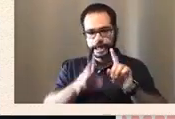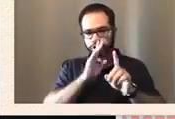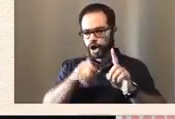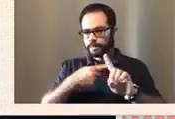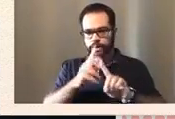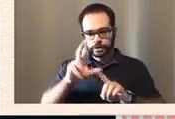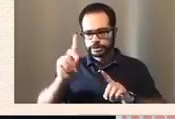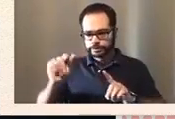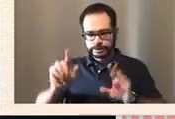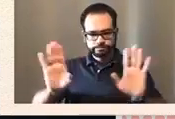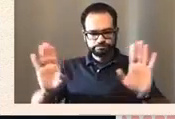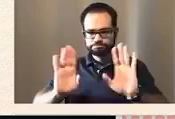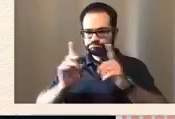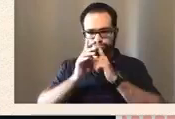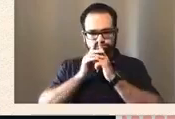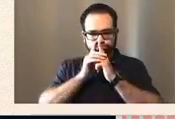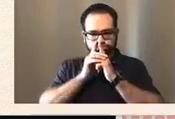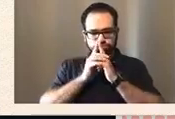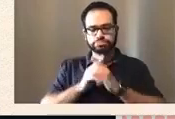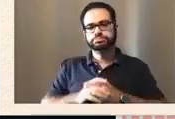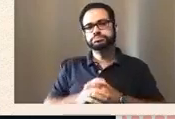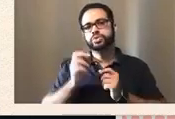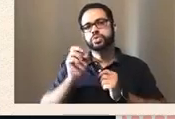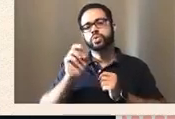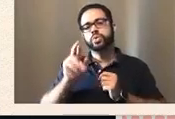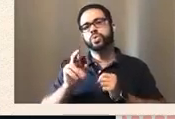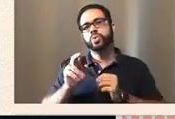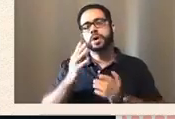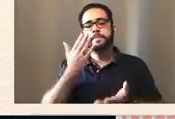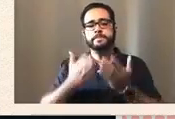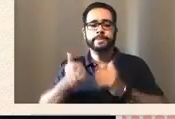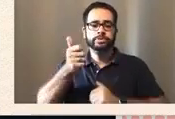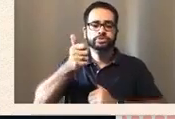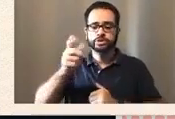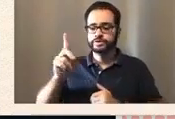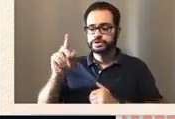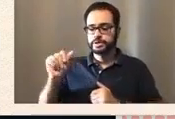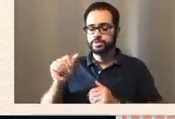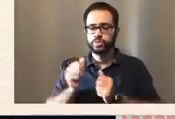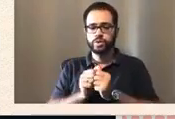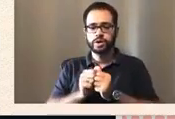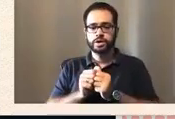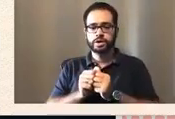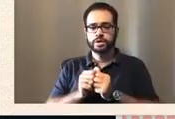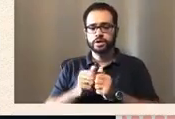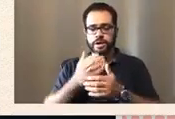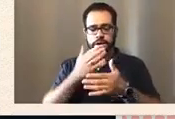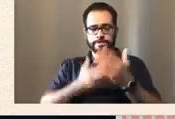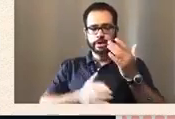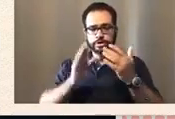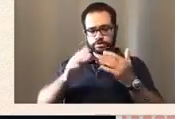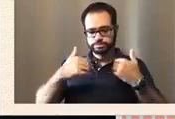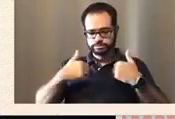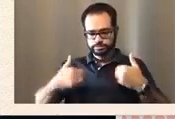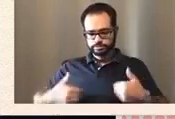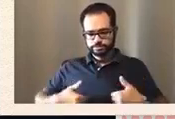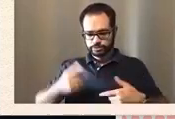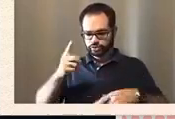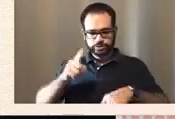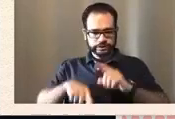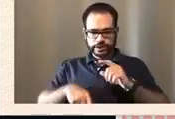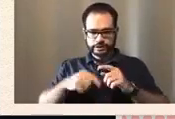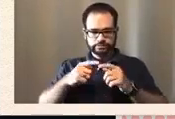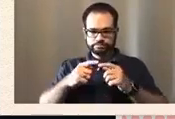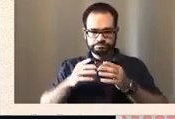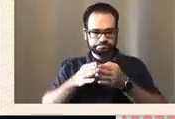Or you might be disabled with a part of your body that you can't openly share to